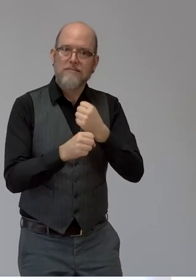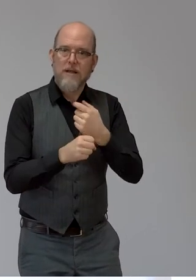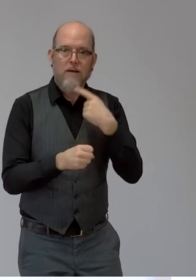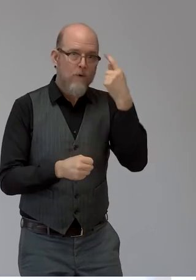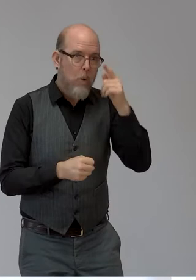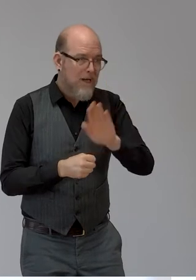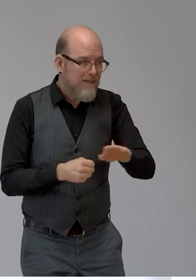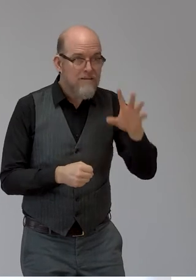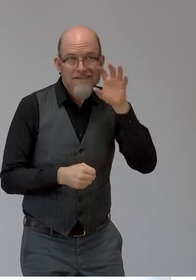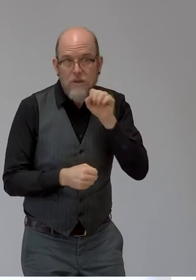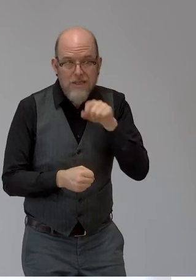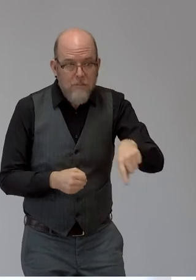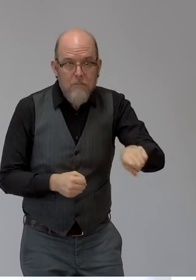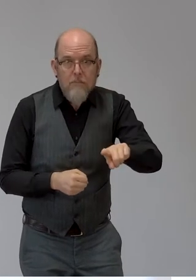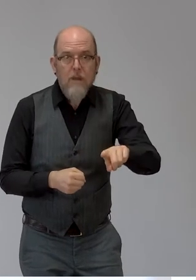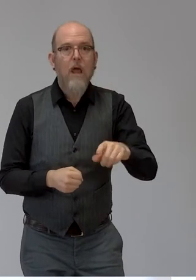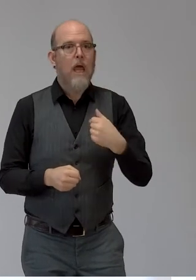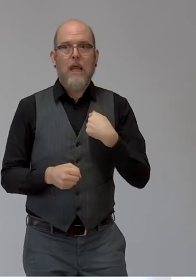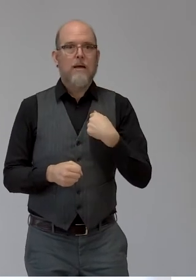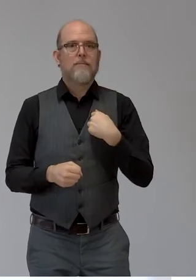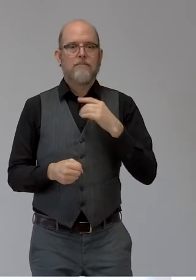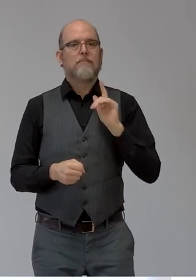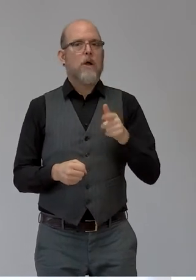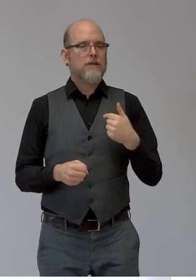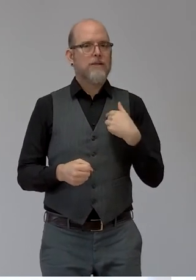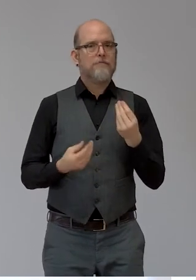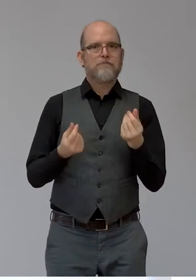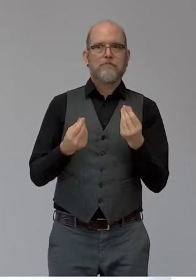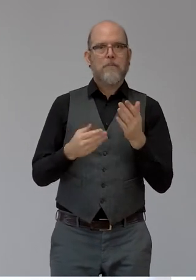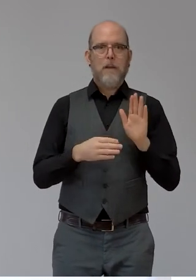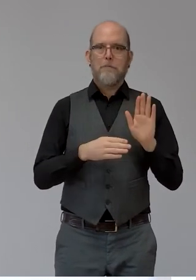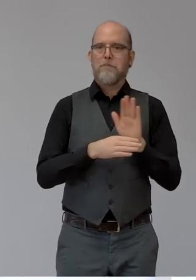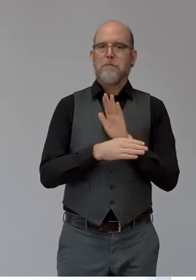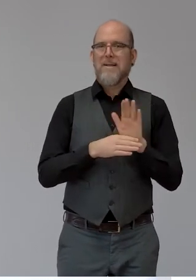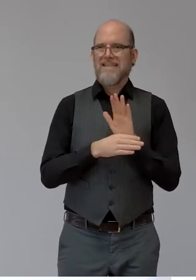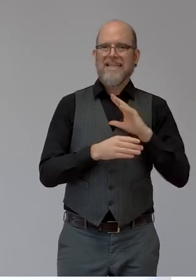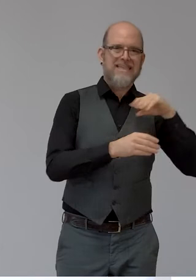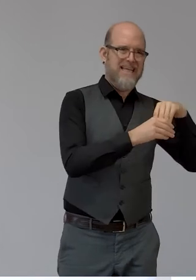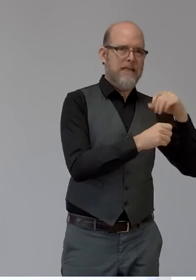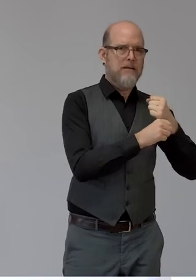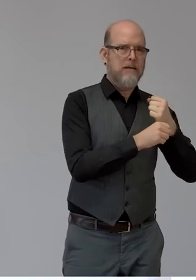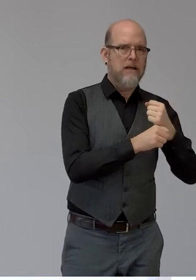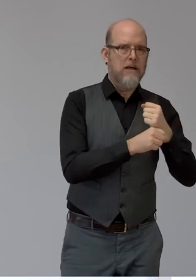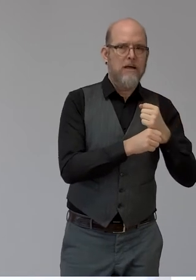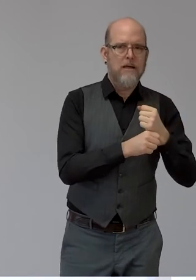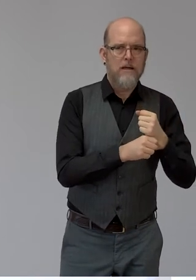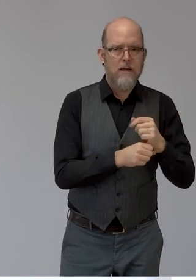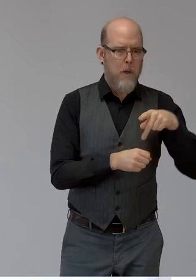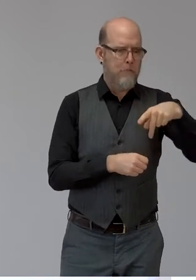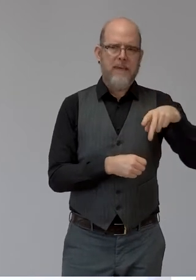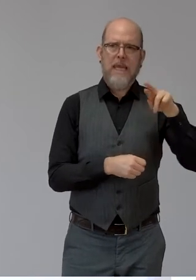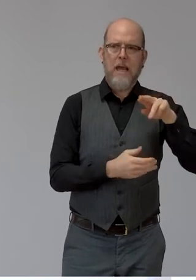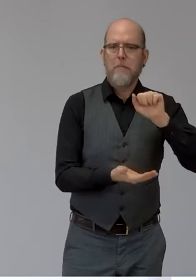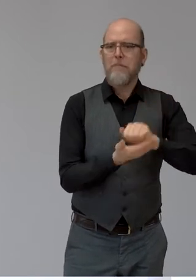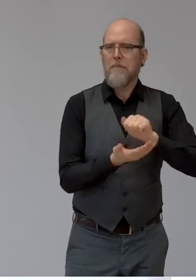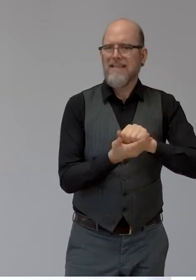I came from the business sector because I've studied PR and publicity, and before I was working in banking or in energetic